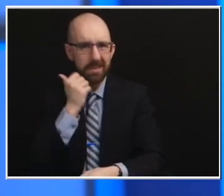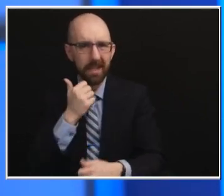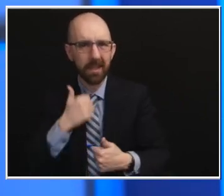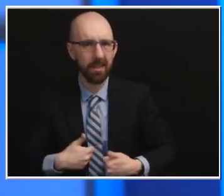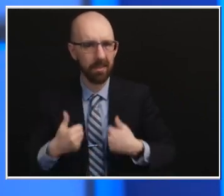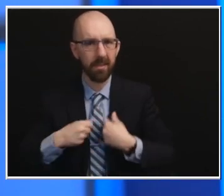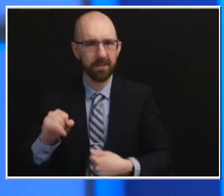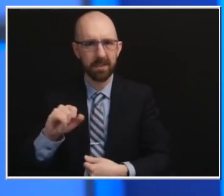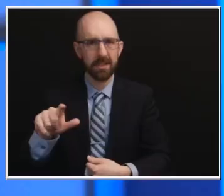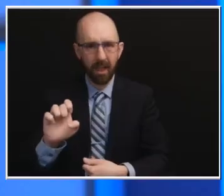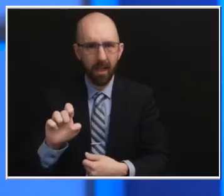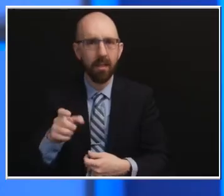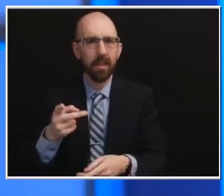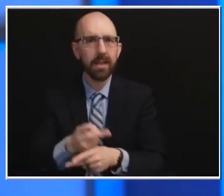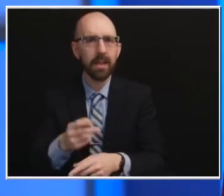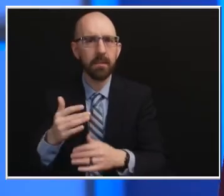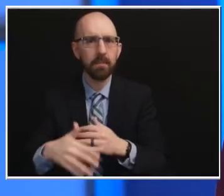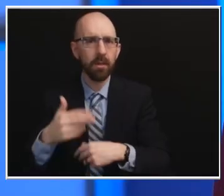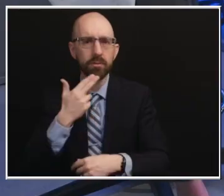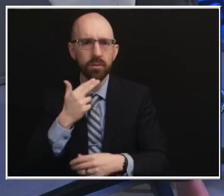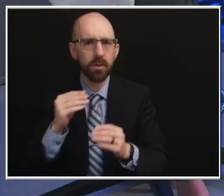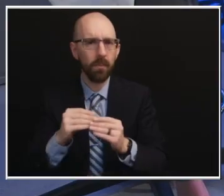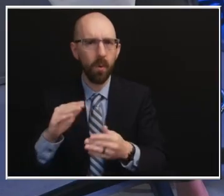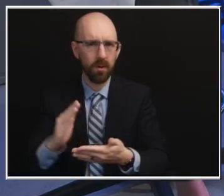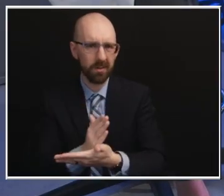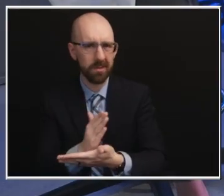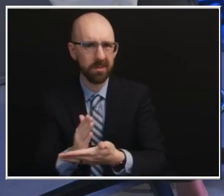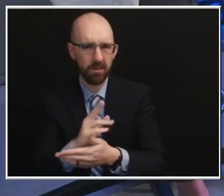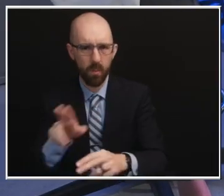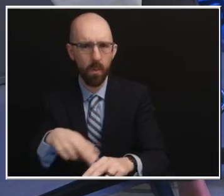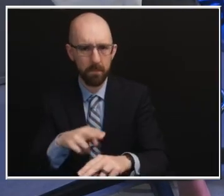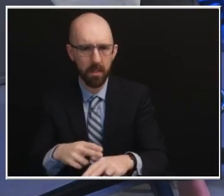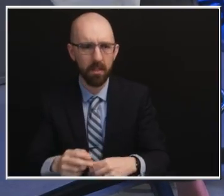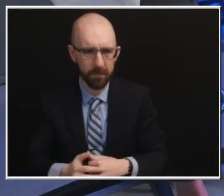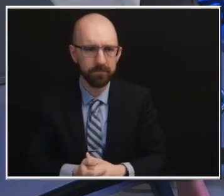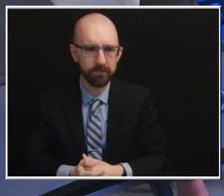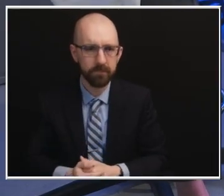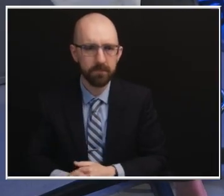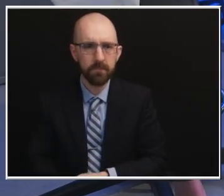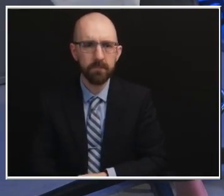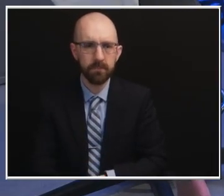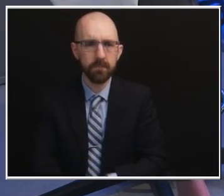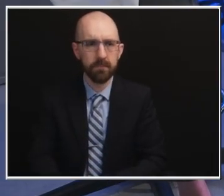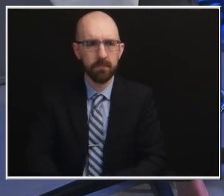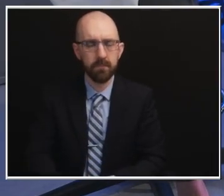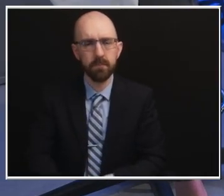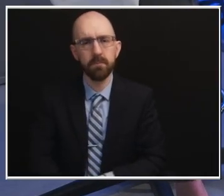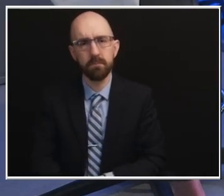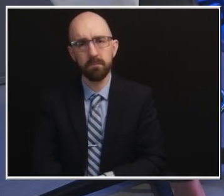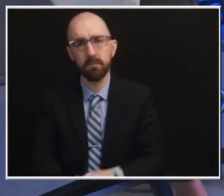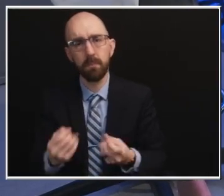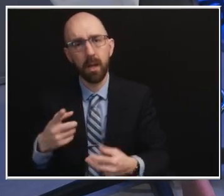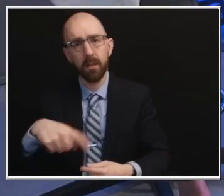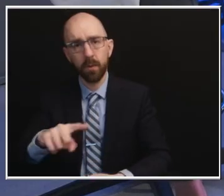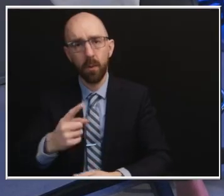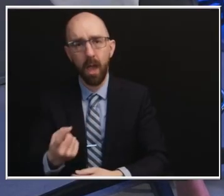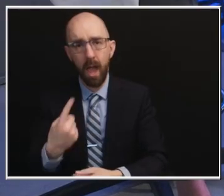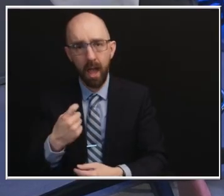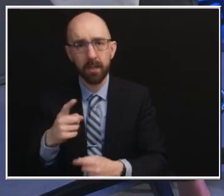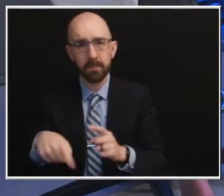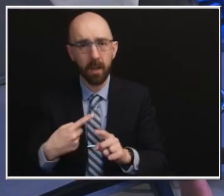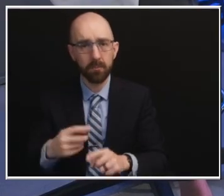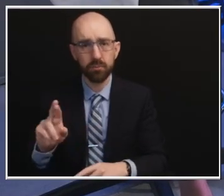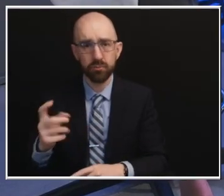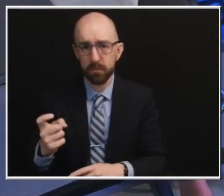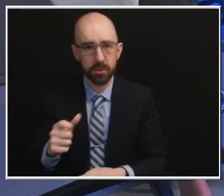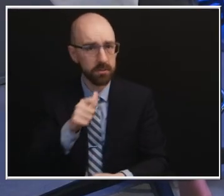to keep blood sugar more in a normal range. Okay, all right. The question a lot of you are asking is, do you need a prescription? And no, you don't. These are over